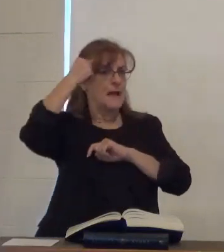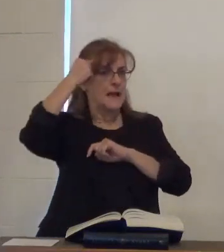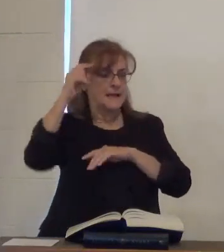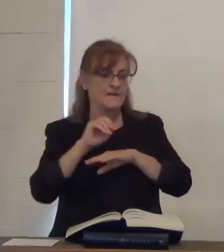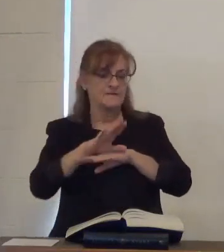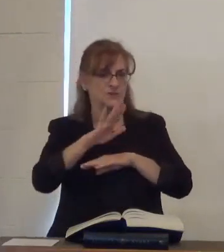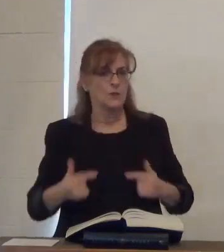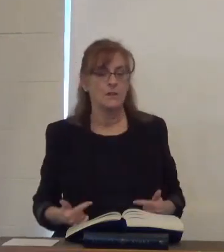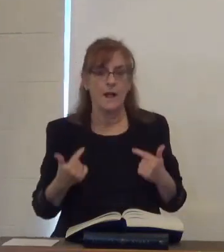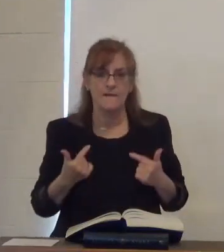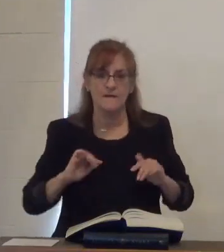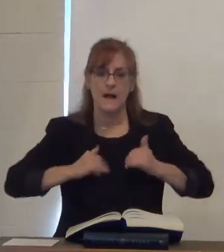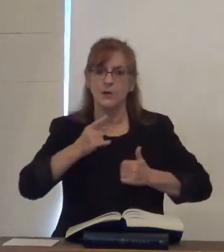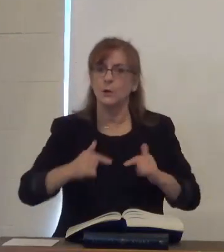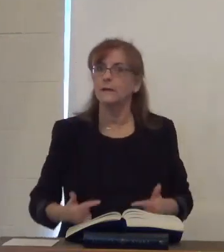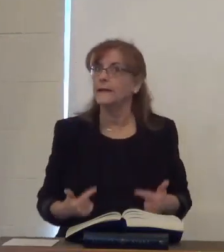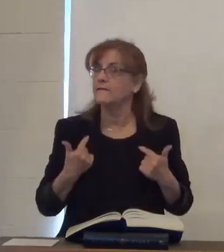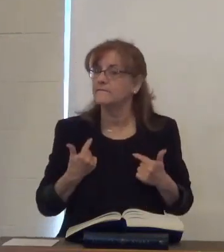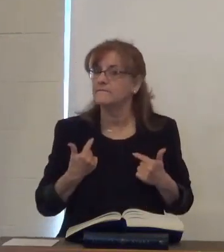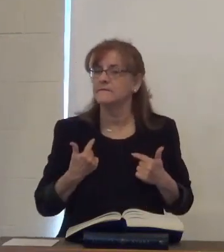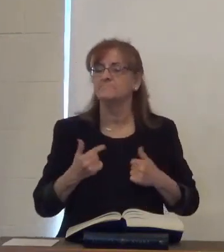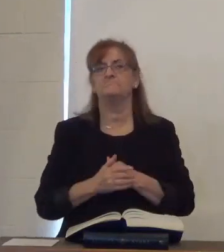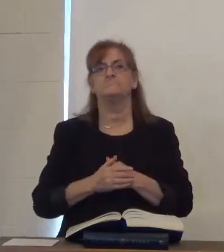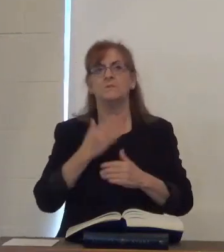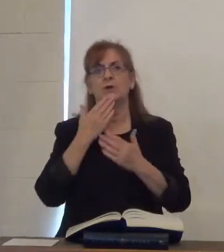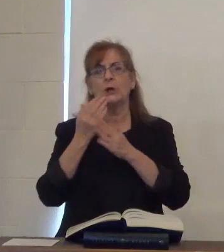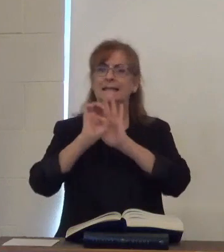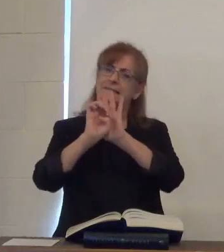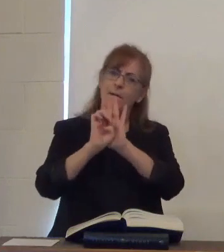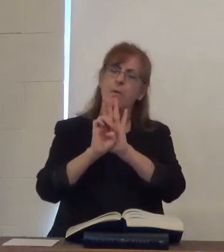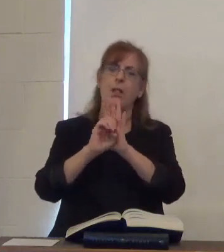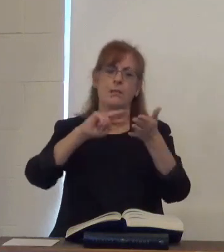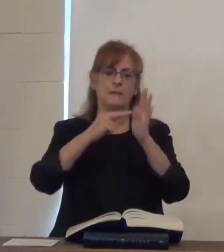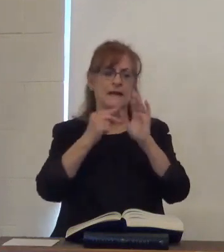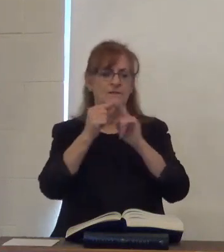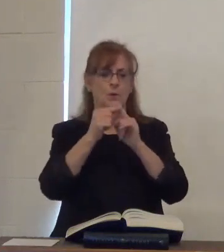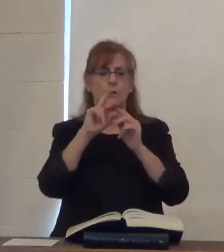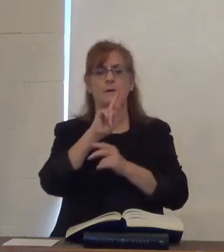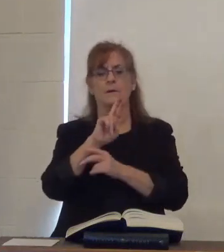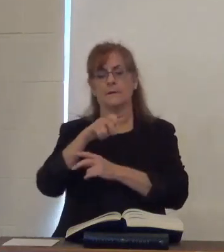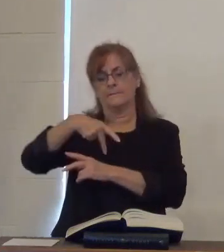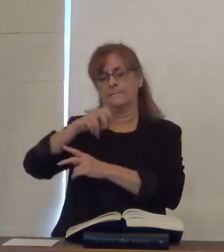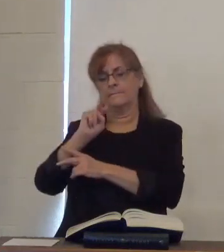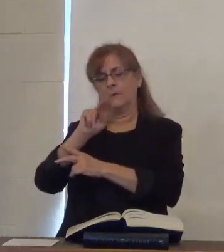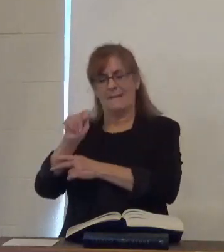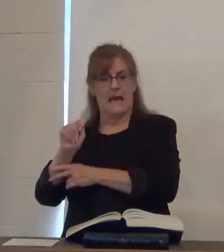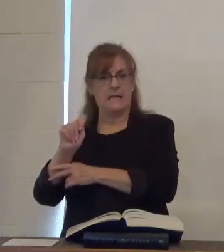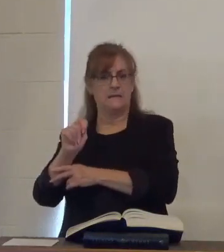you live. I think it's best illustrated, the meaning of the word repent, in Matthew